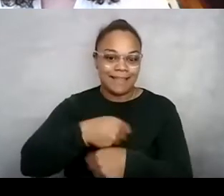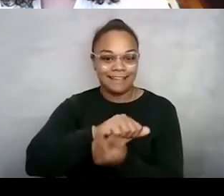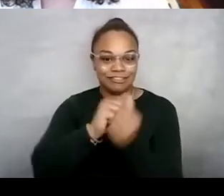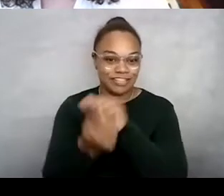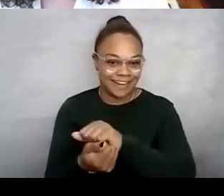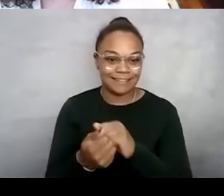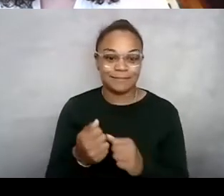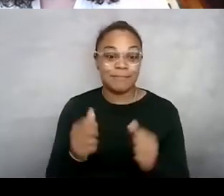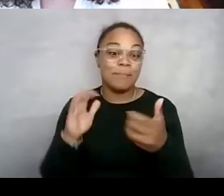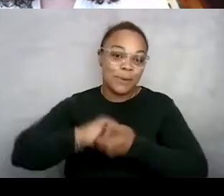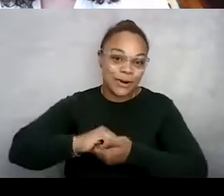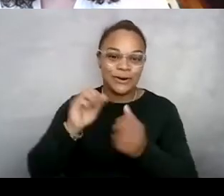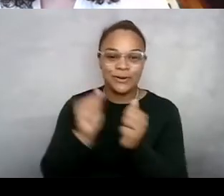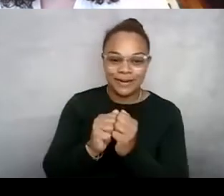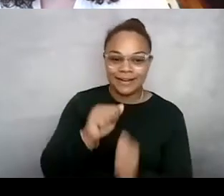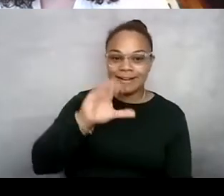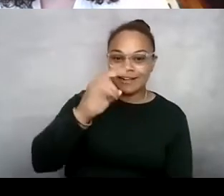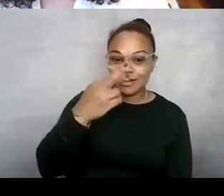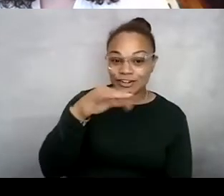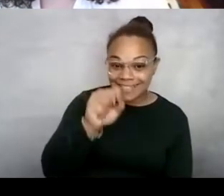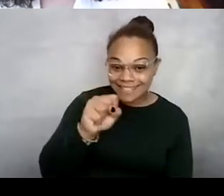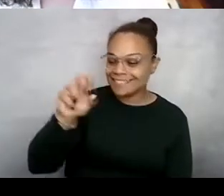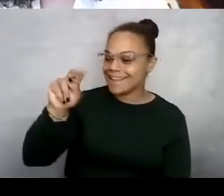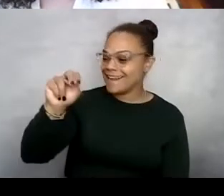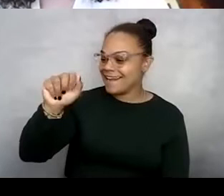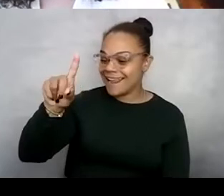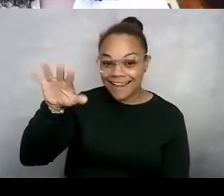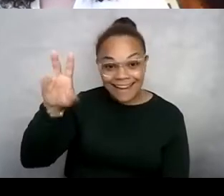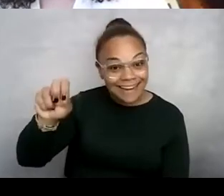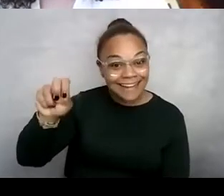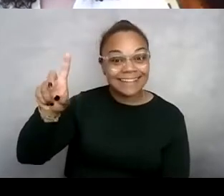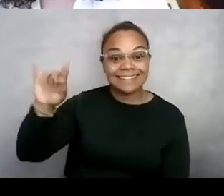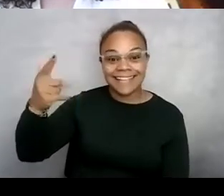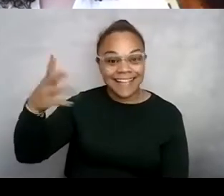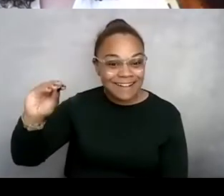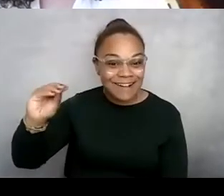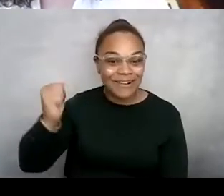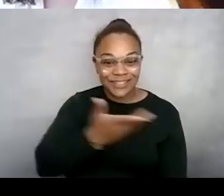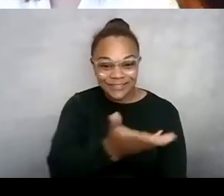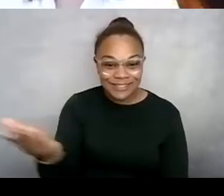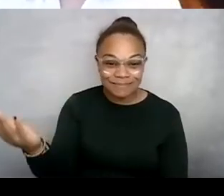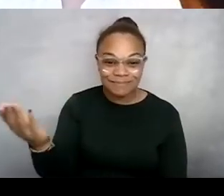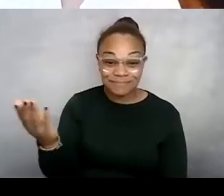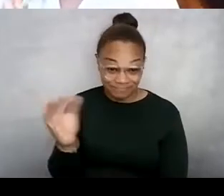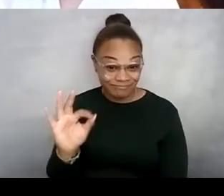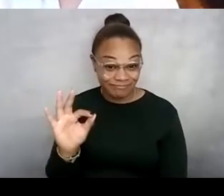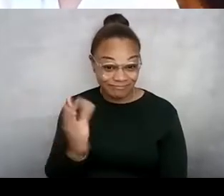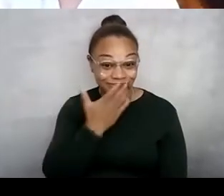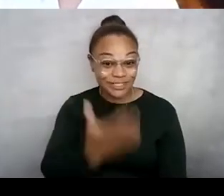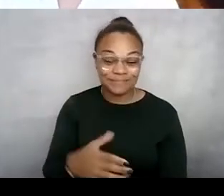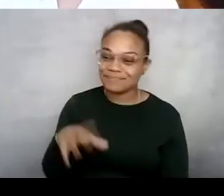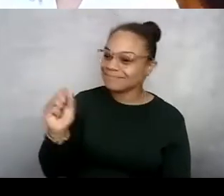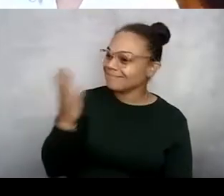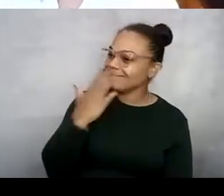and Nadine and Diego and you all. Good? Thank you. That was perfect. All right. And I'll